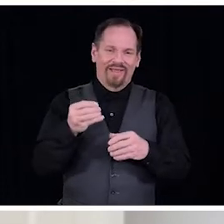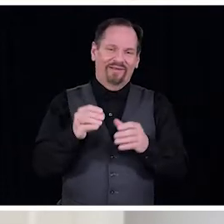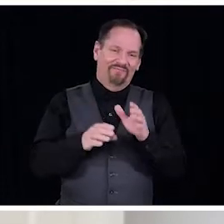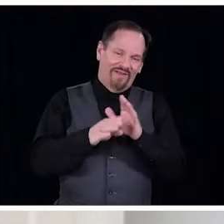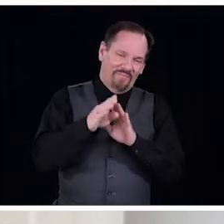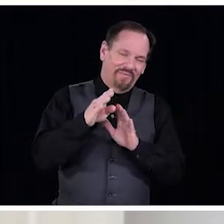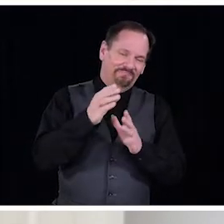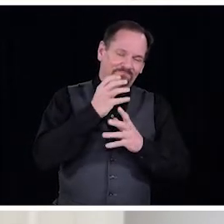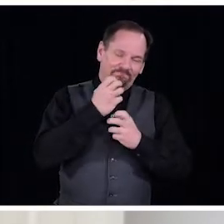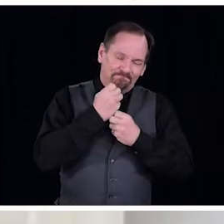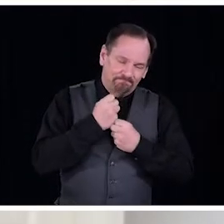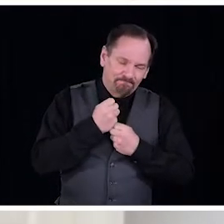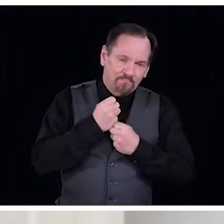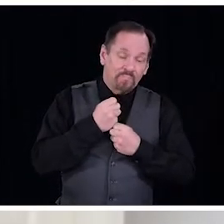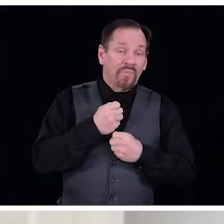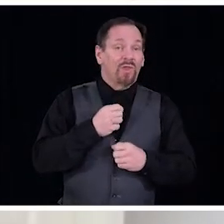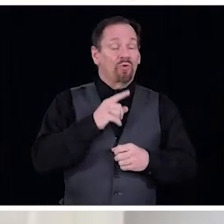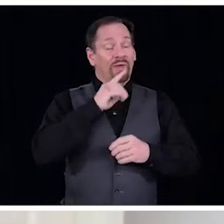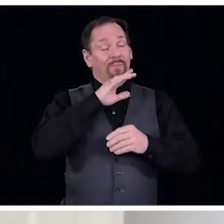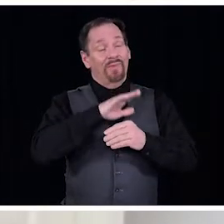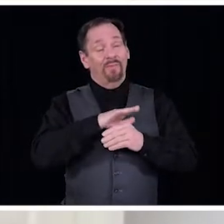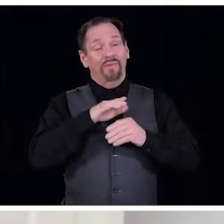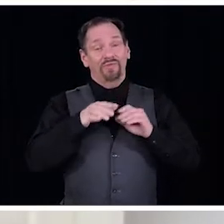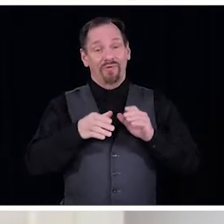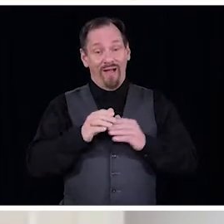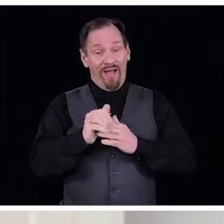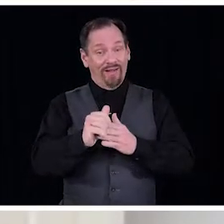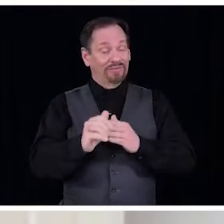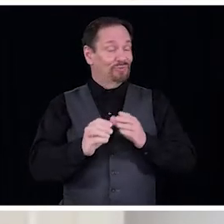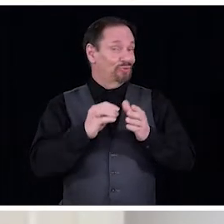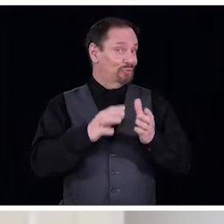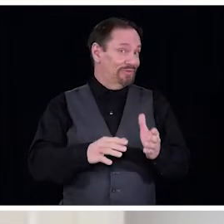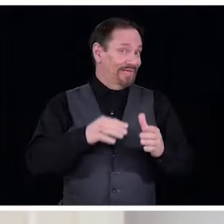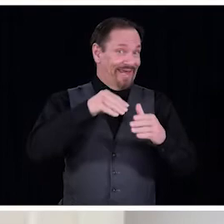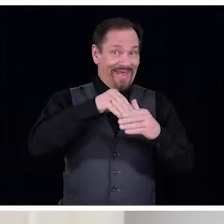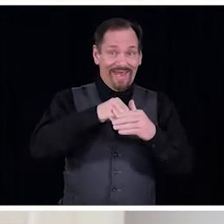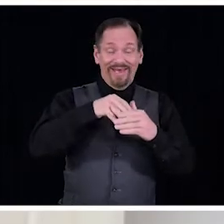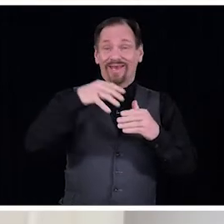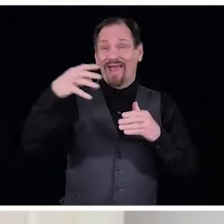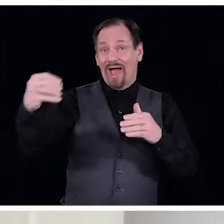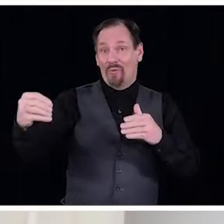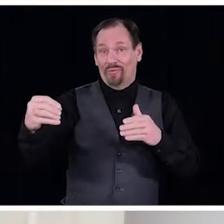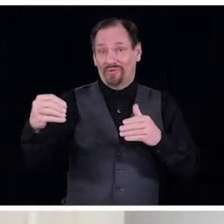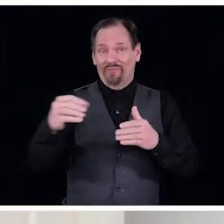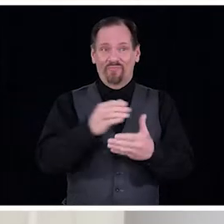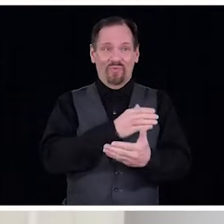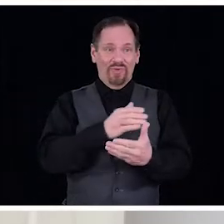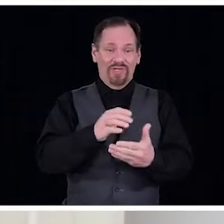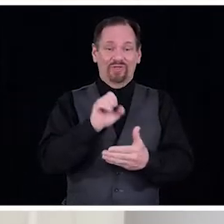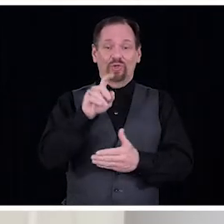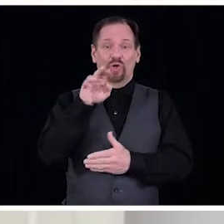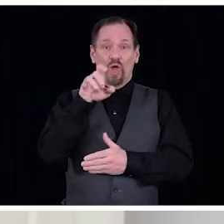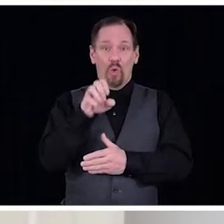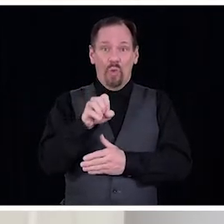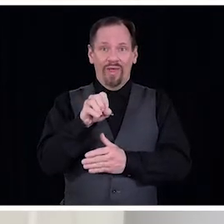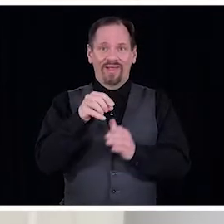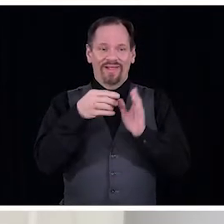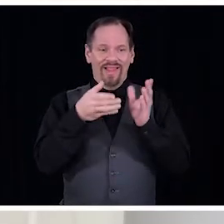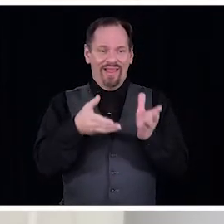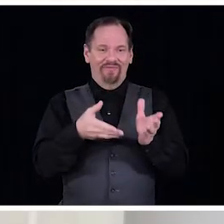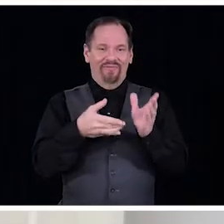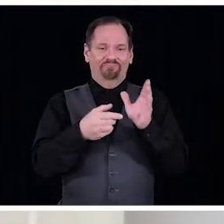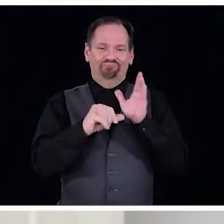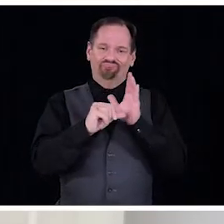guiding students both within and outside of the studio has left an indelible imprint on so many throughout their lives and professional